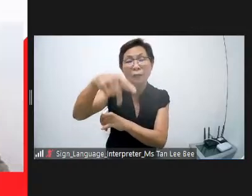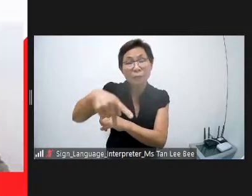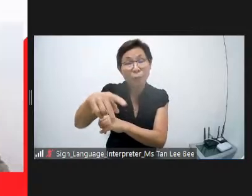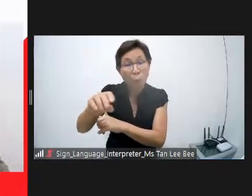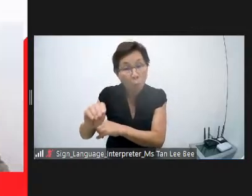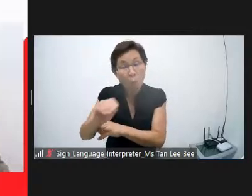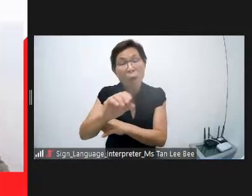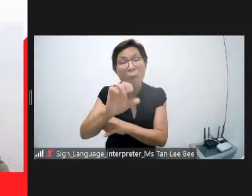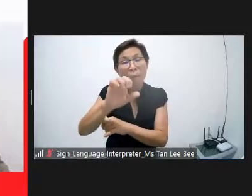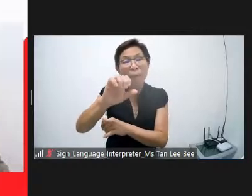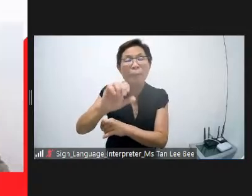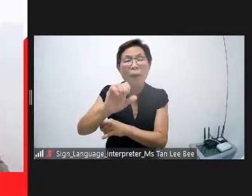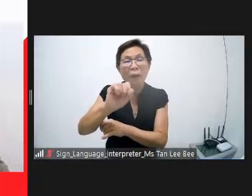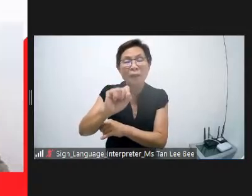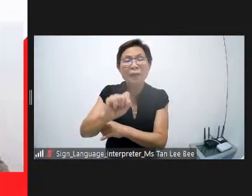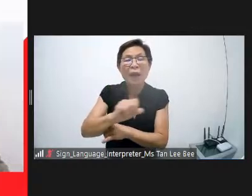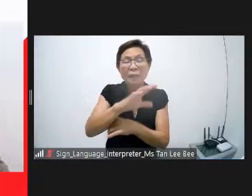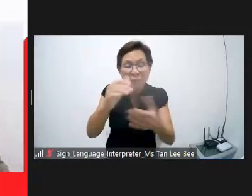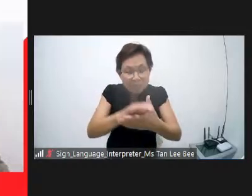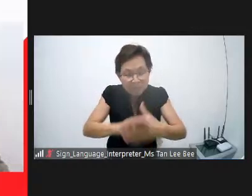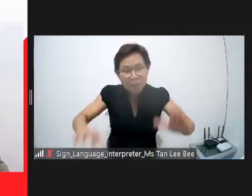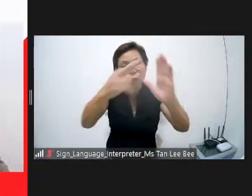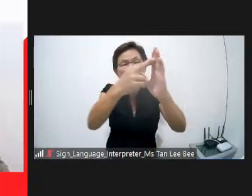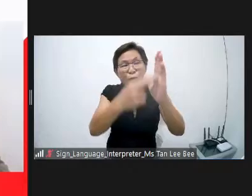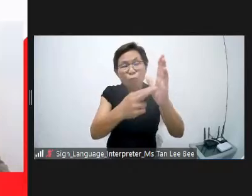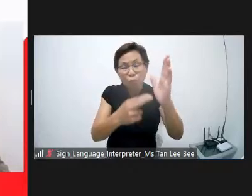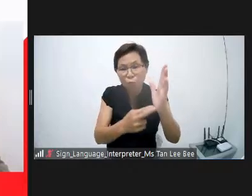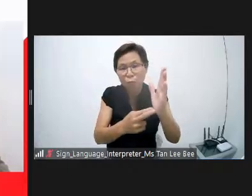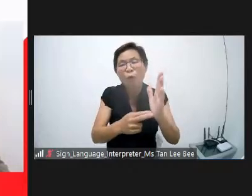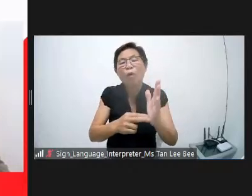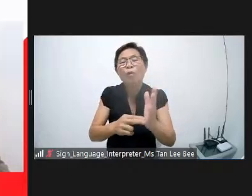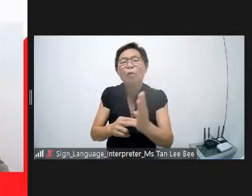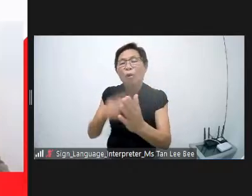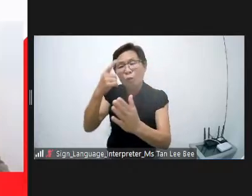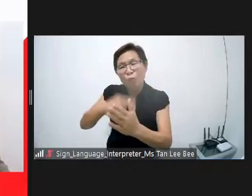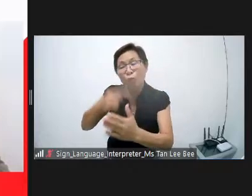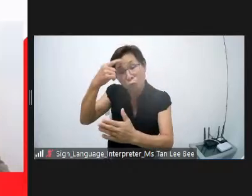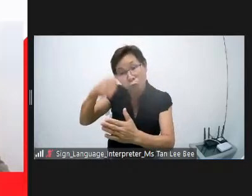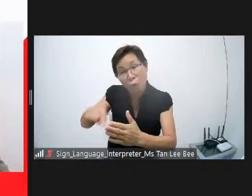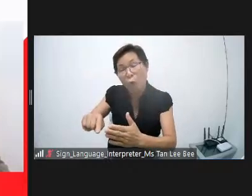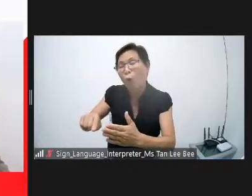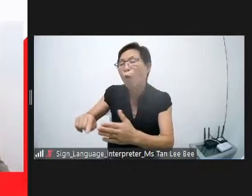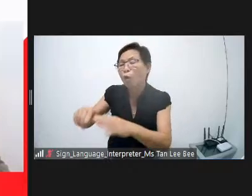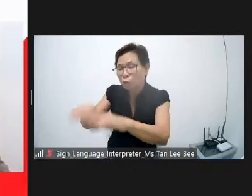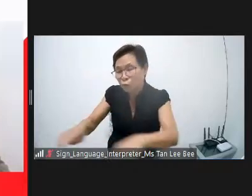safety rules which will help to accommodate the needs of learners with disabilities.